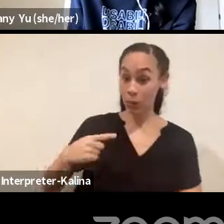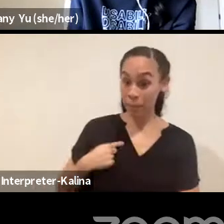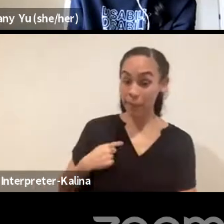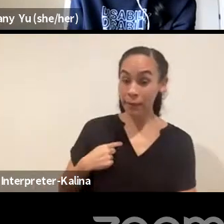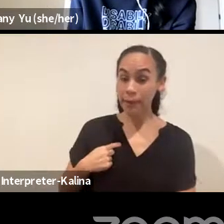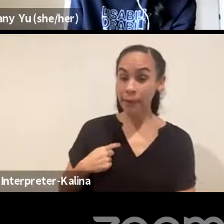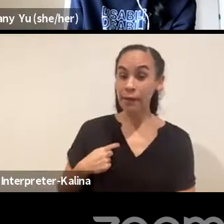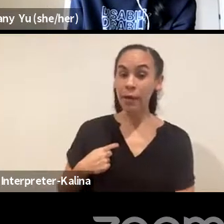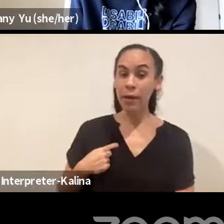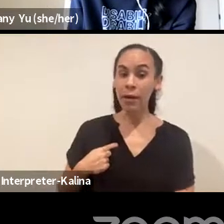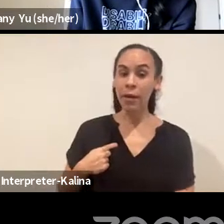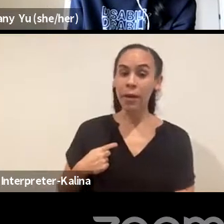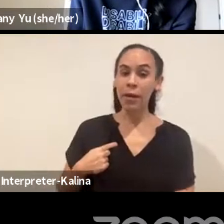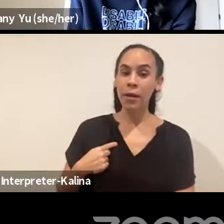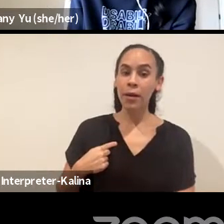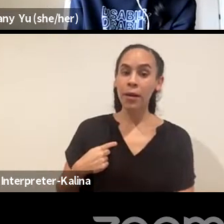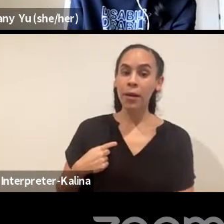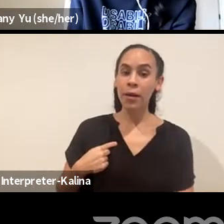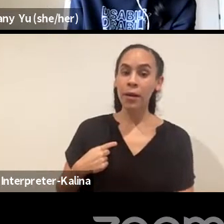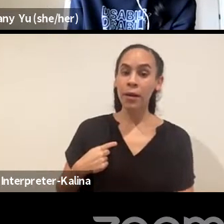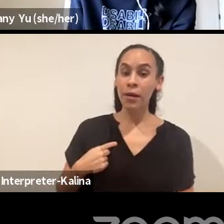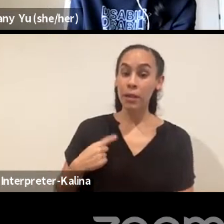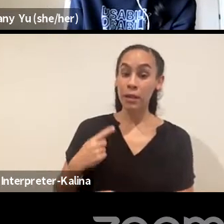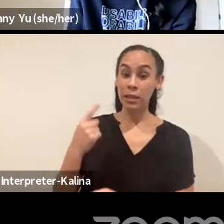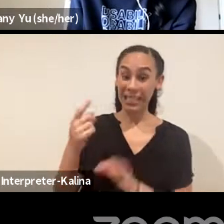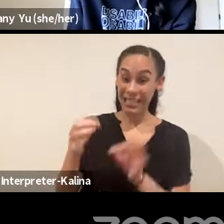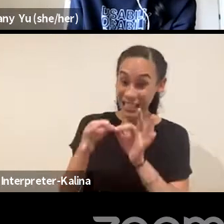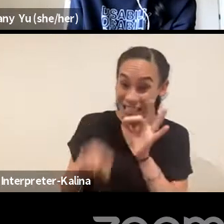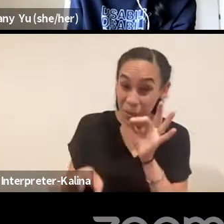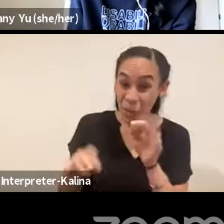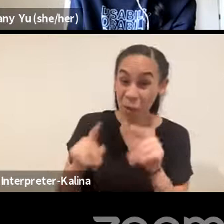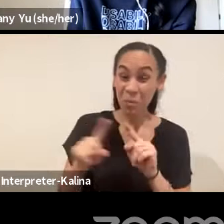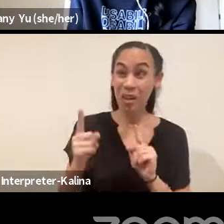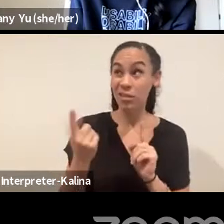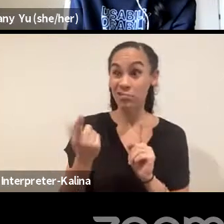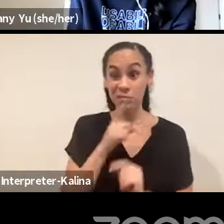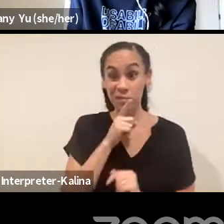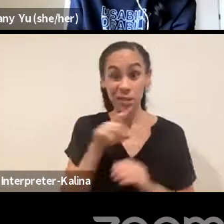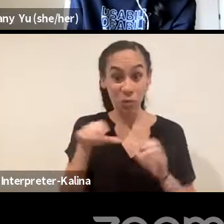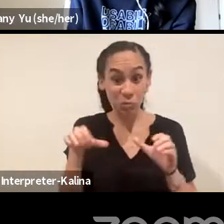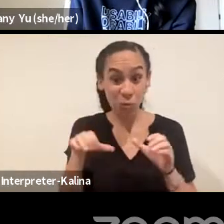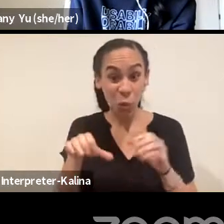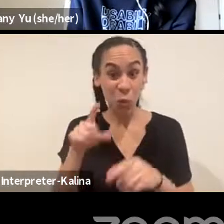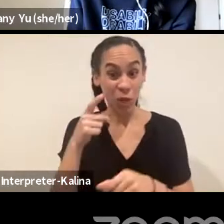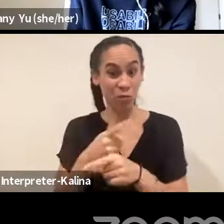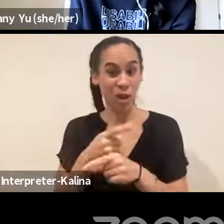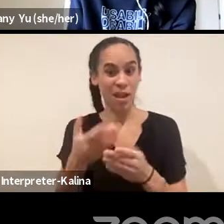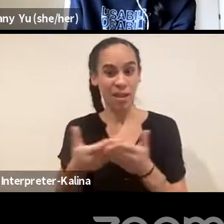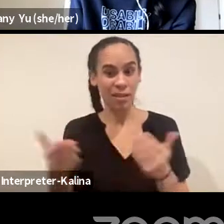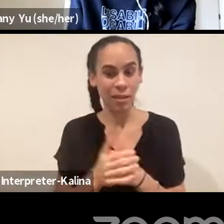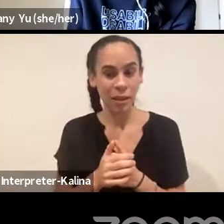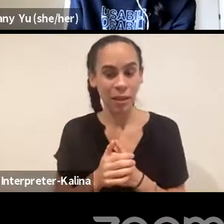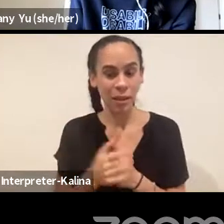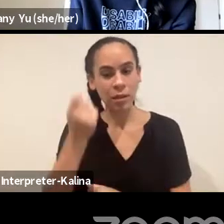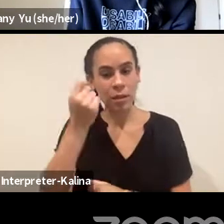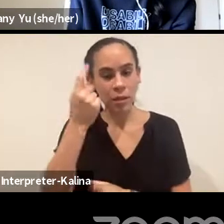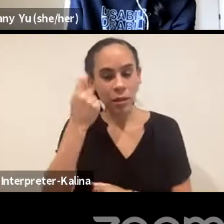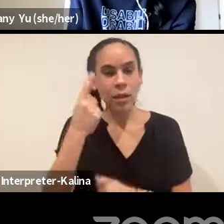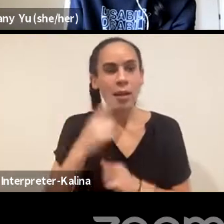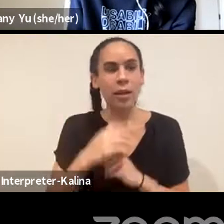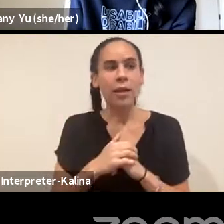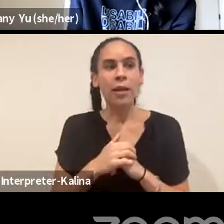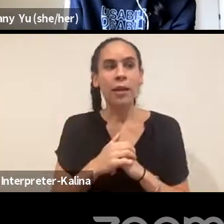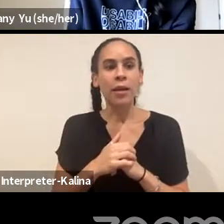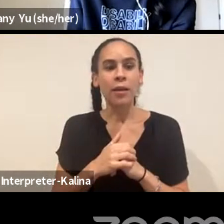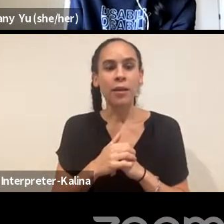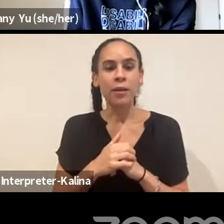like it's something super simple, but it's doing the right thing. But doing the right thing, being mindful of